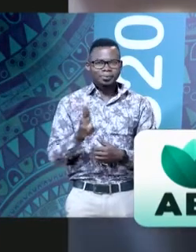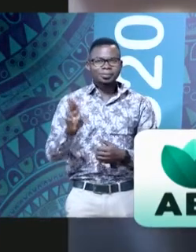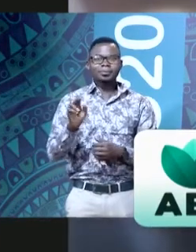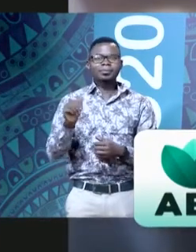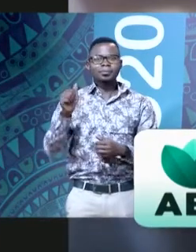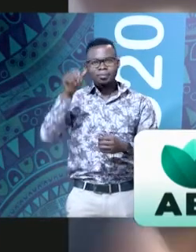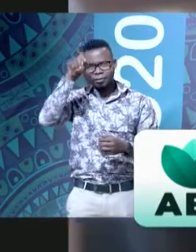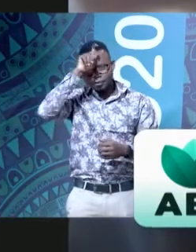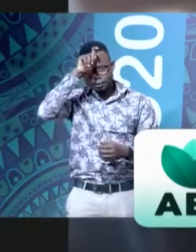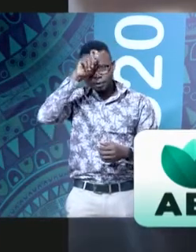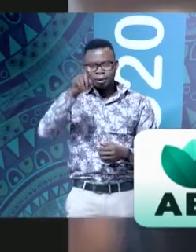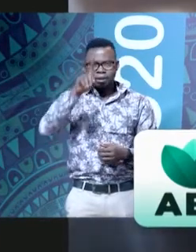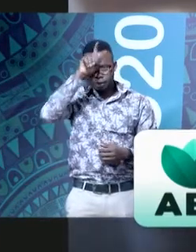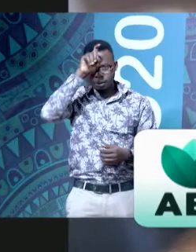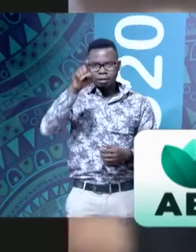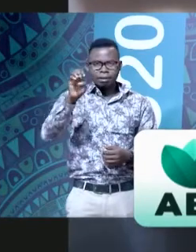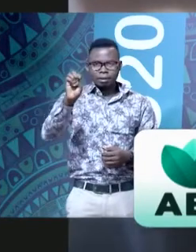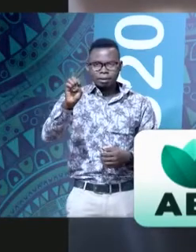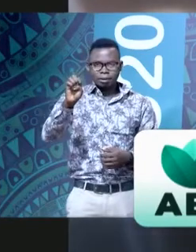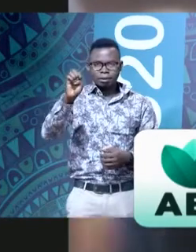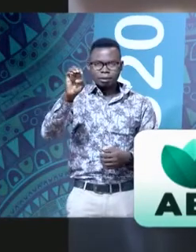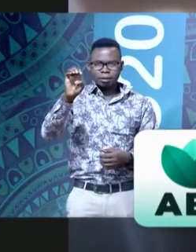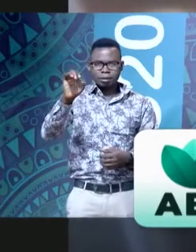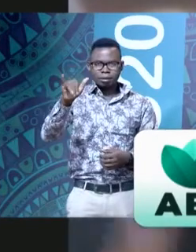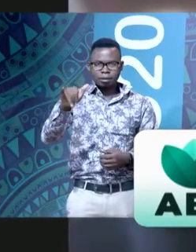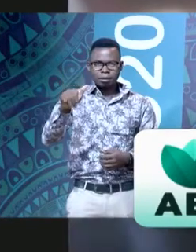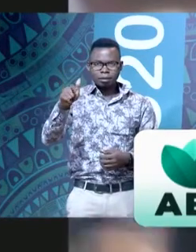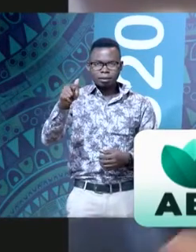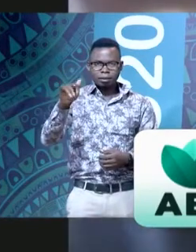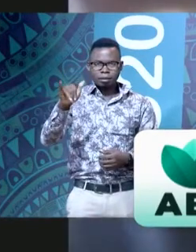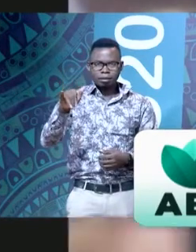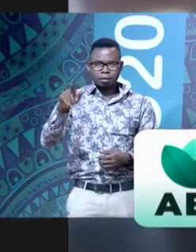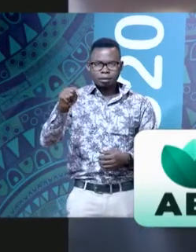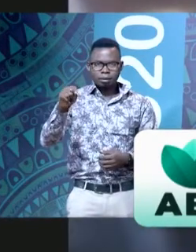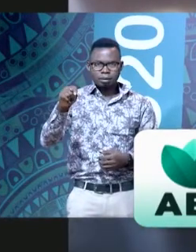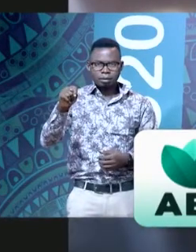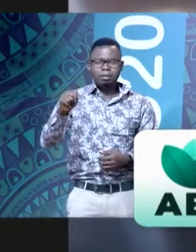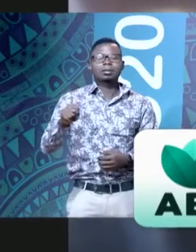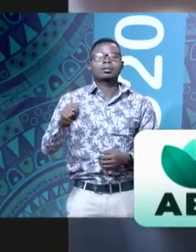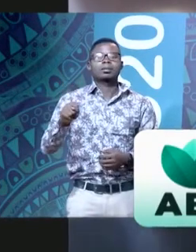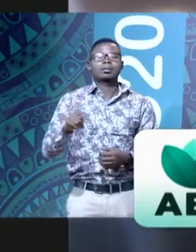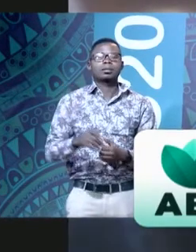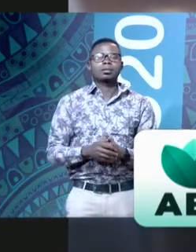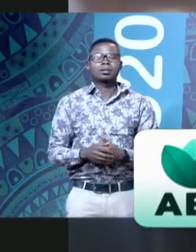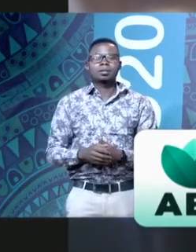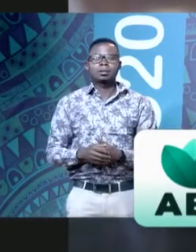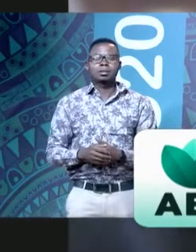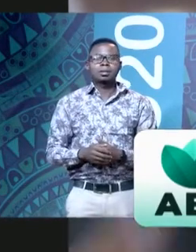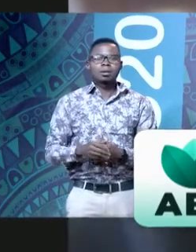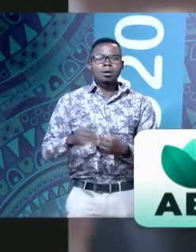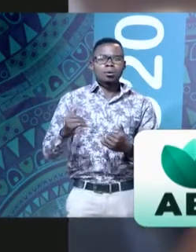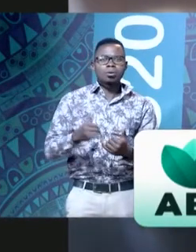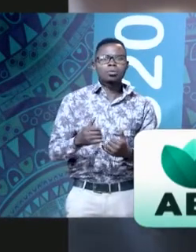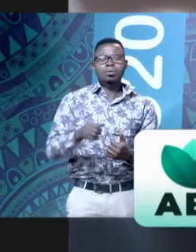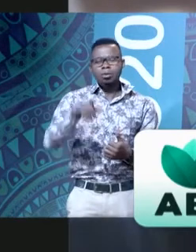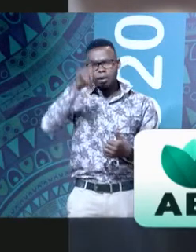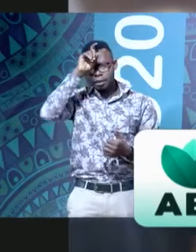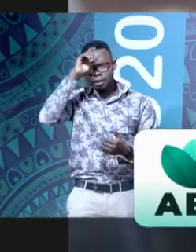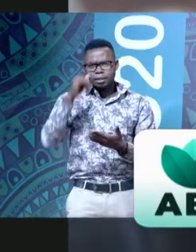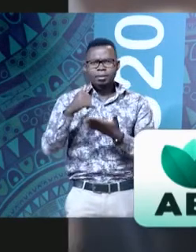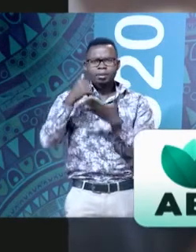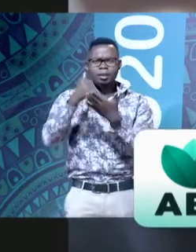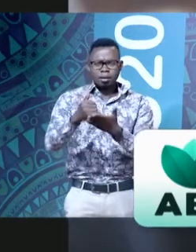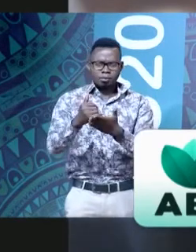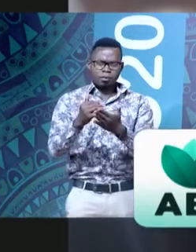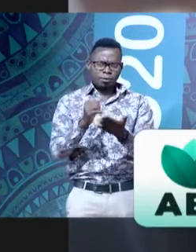areas with a reliable supply of power that will enable, of course, digital technology to